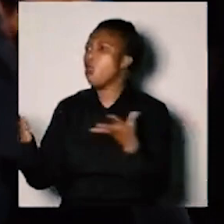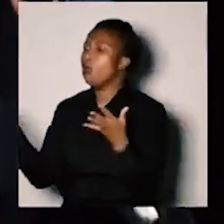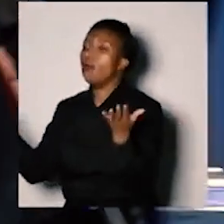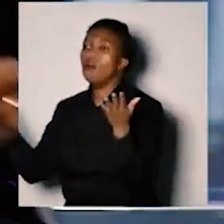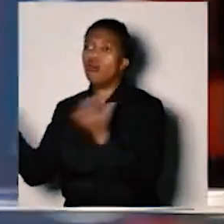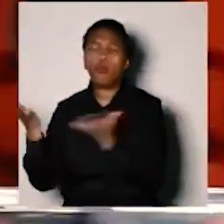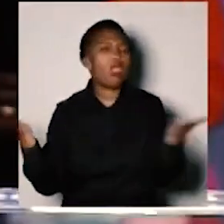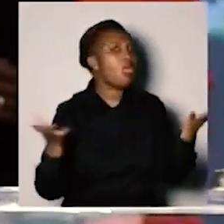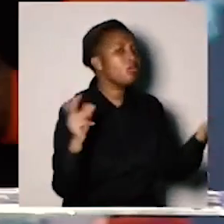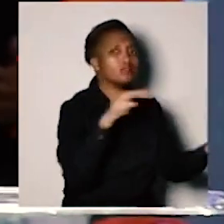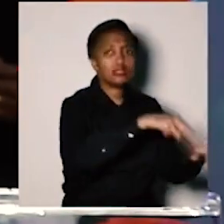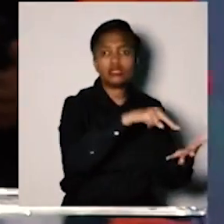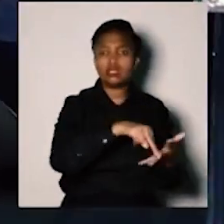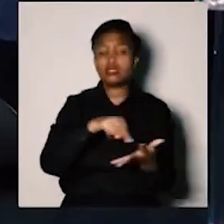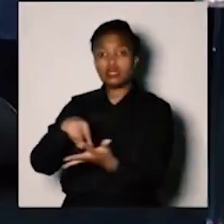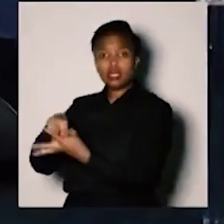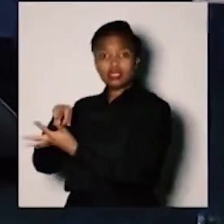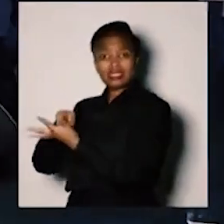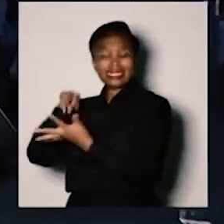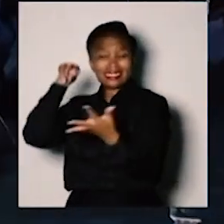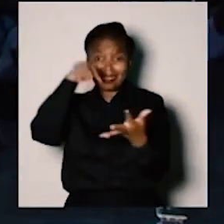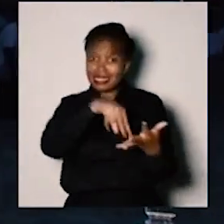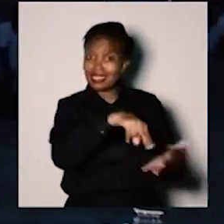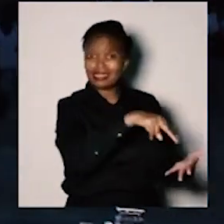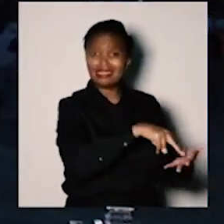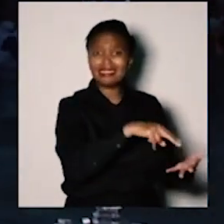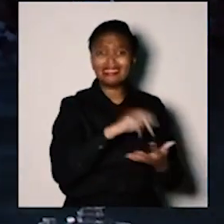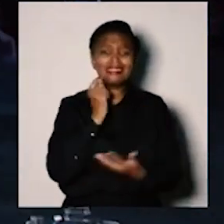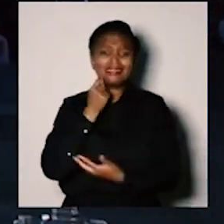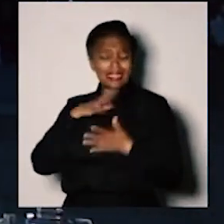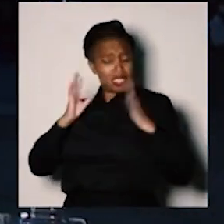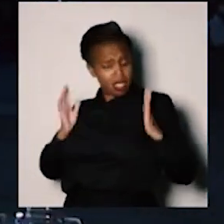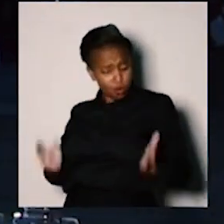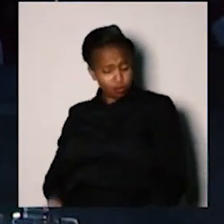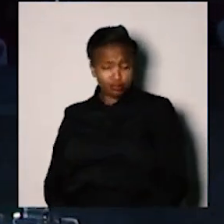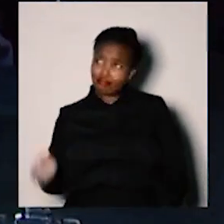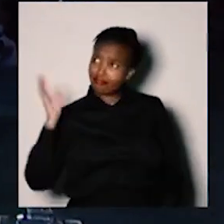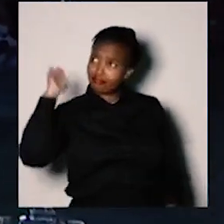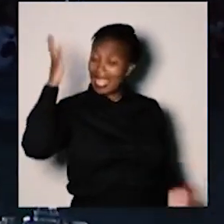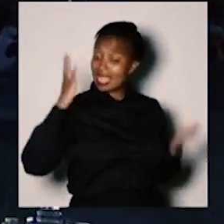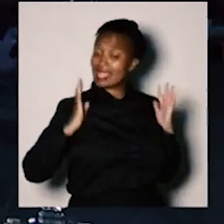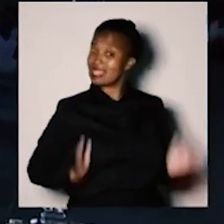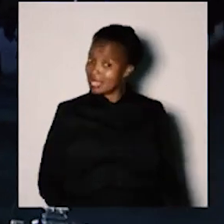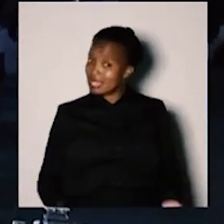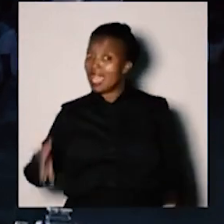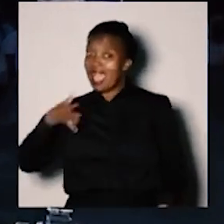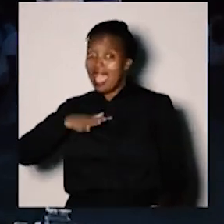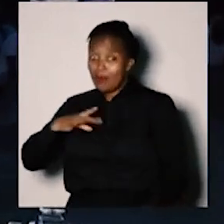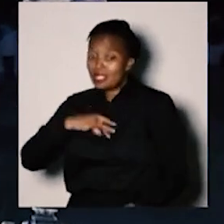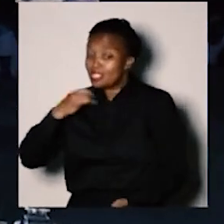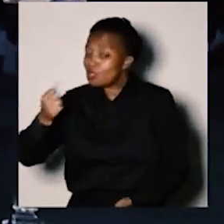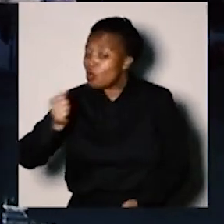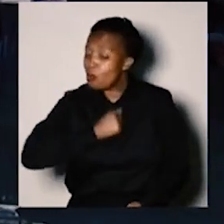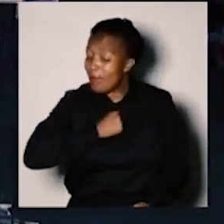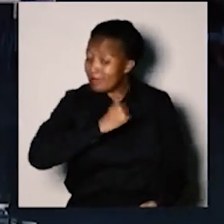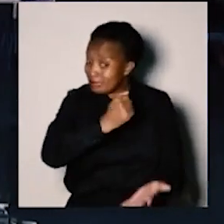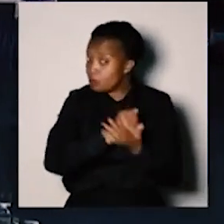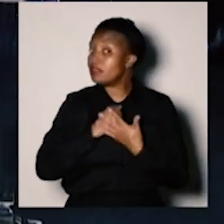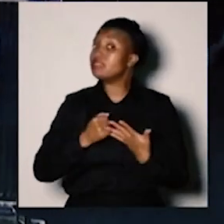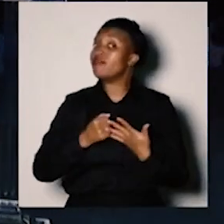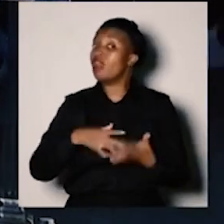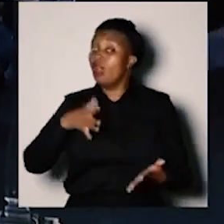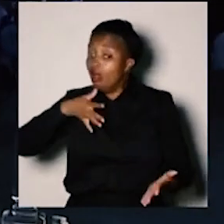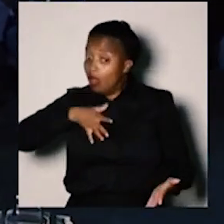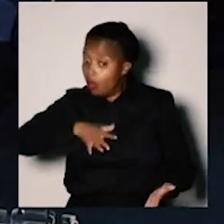are you? Stand on your feet, stand on your feet. Say, here I am, God. Here I am, God. I want my soul to be saved. I want